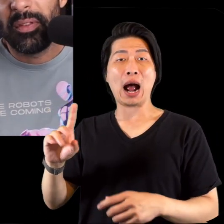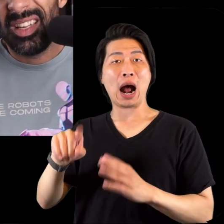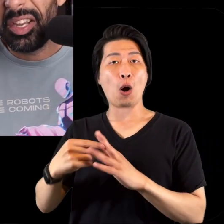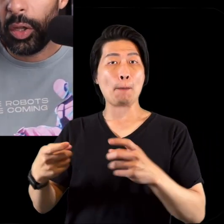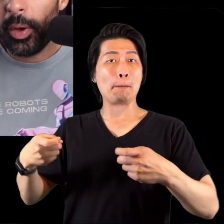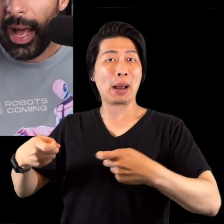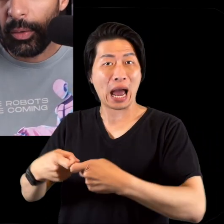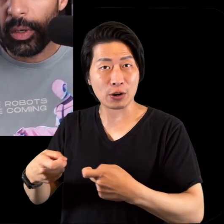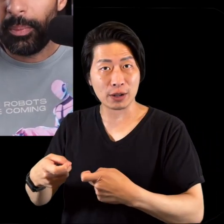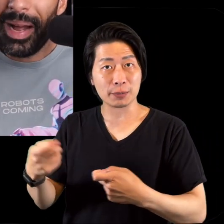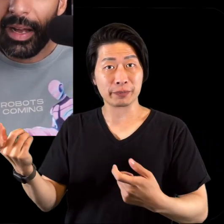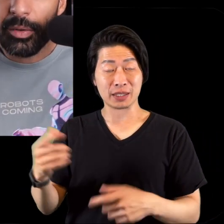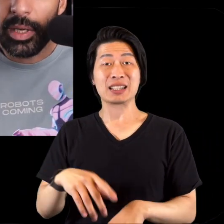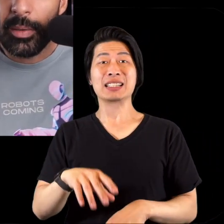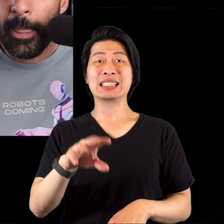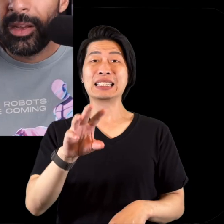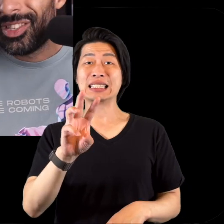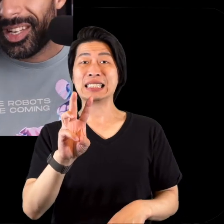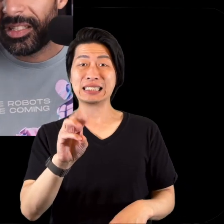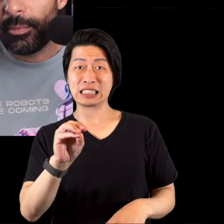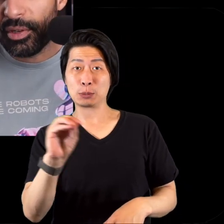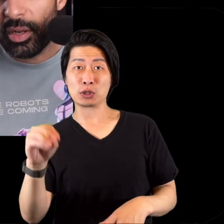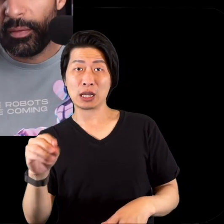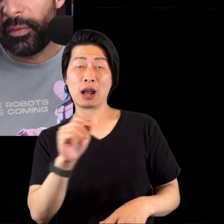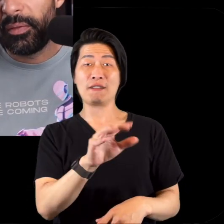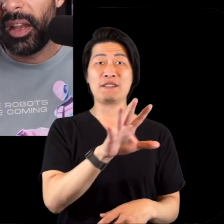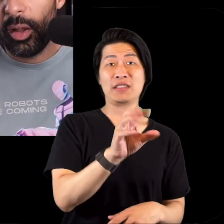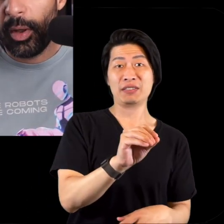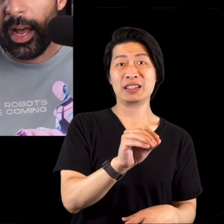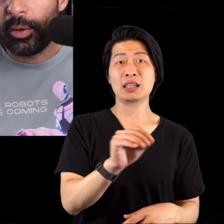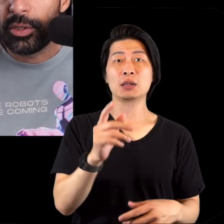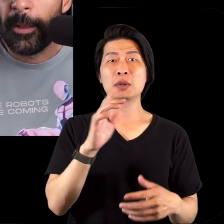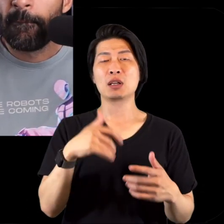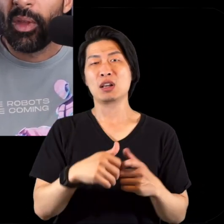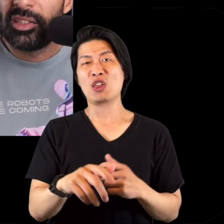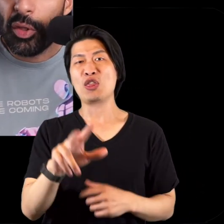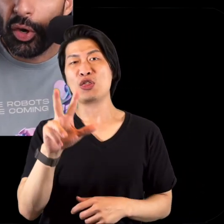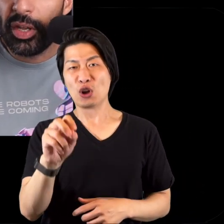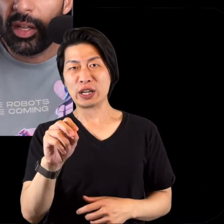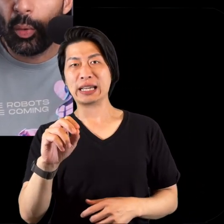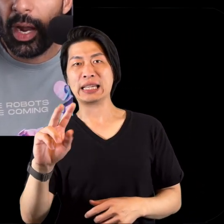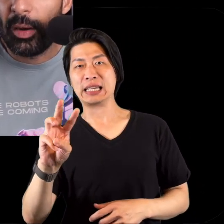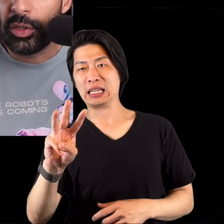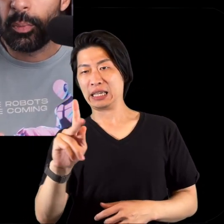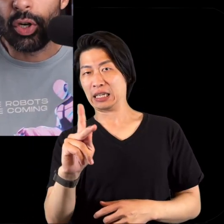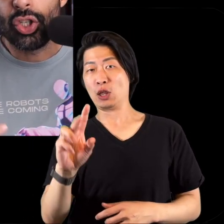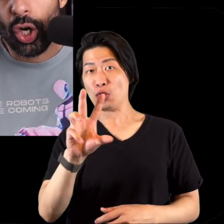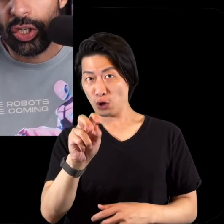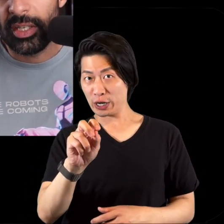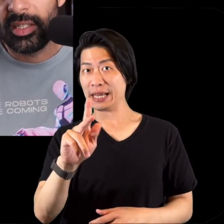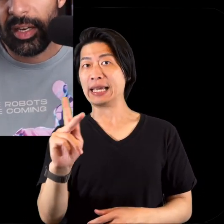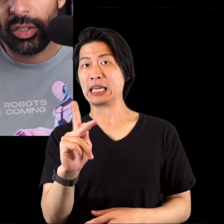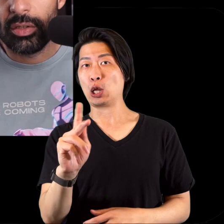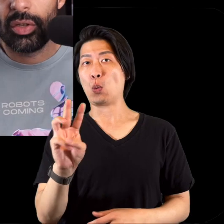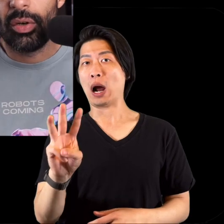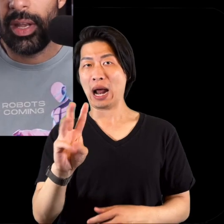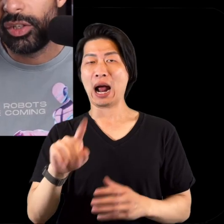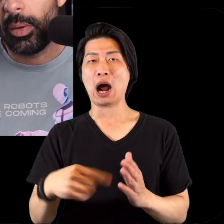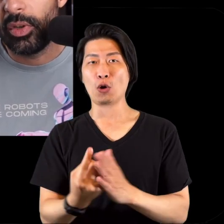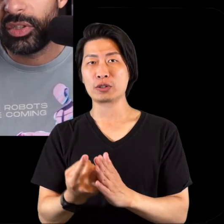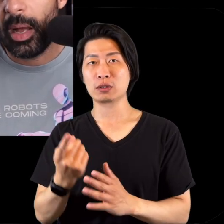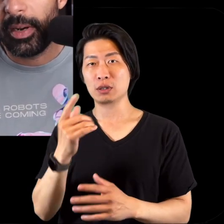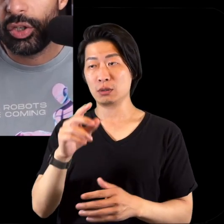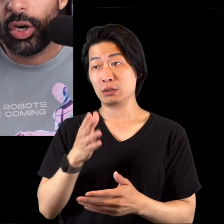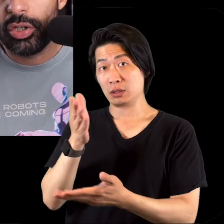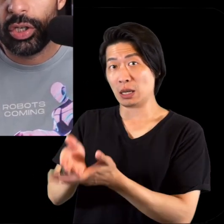a 50 kilowatt hour battery, 60% of 50 kilowatt hours is 30 kilowatt hours per charging session. So each